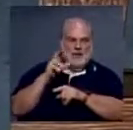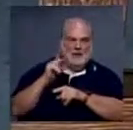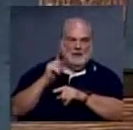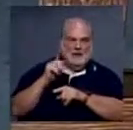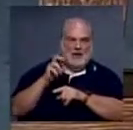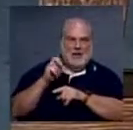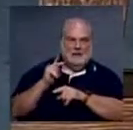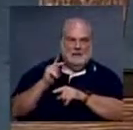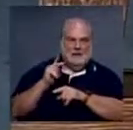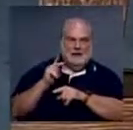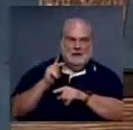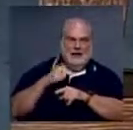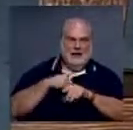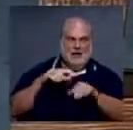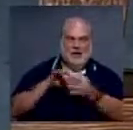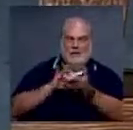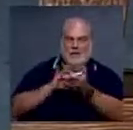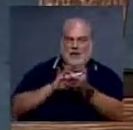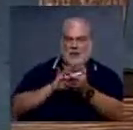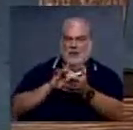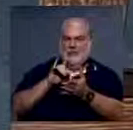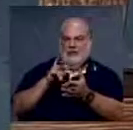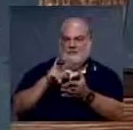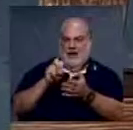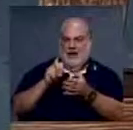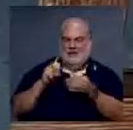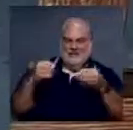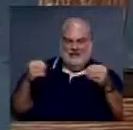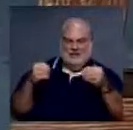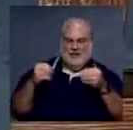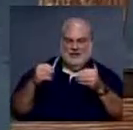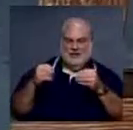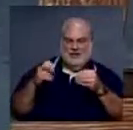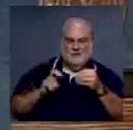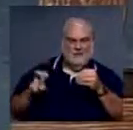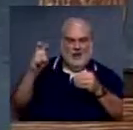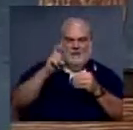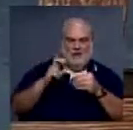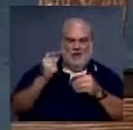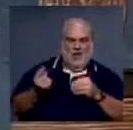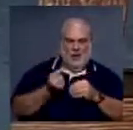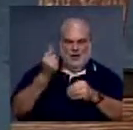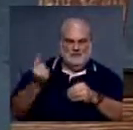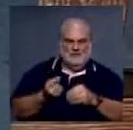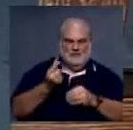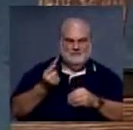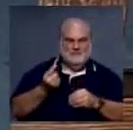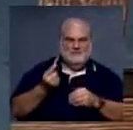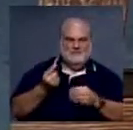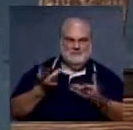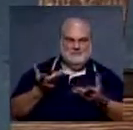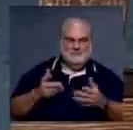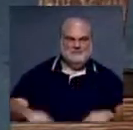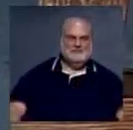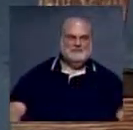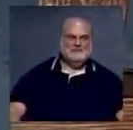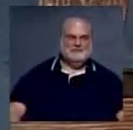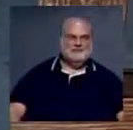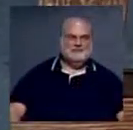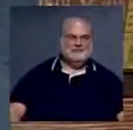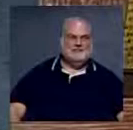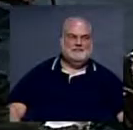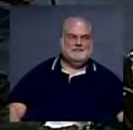down. And then I do medical device sales, so I'm in and out of my house as well all the time for my travel. So. All